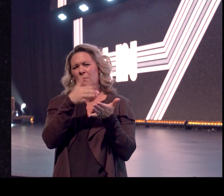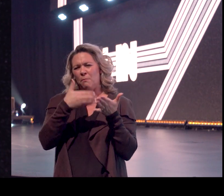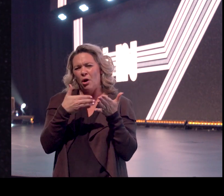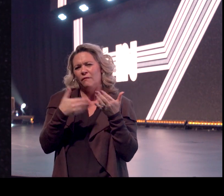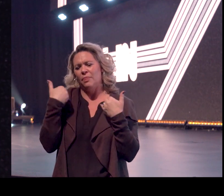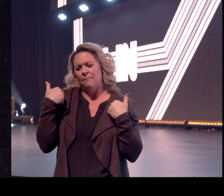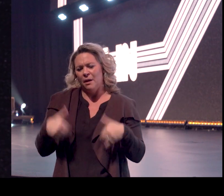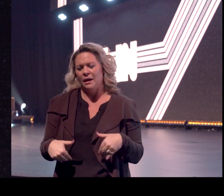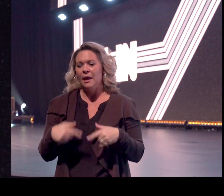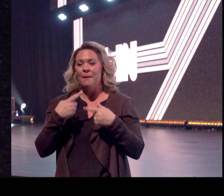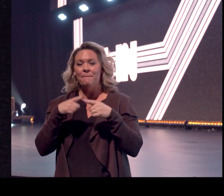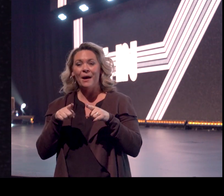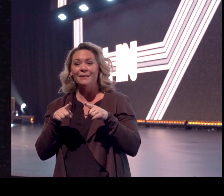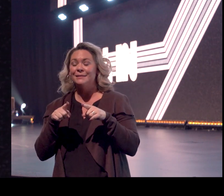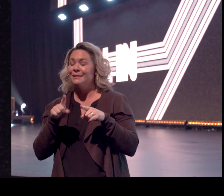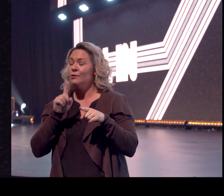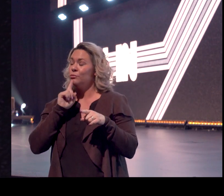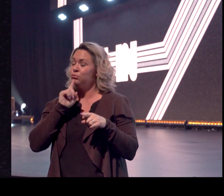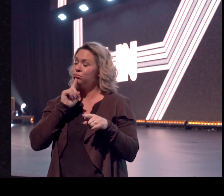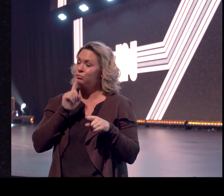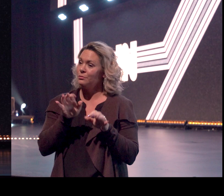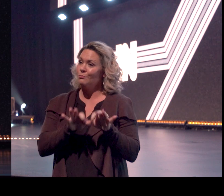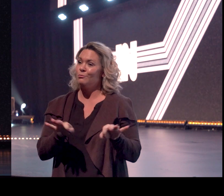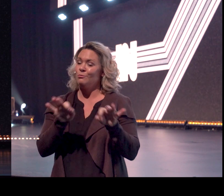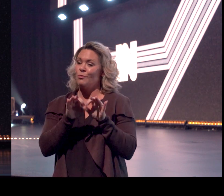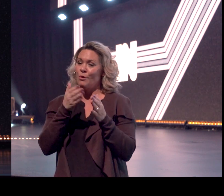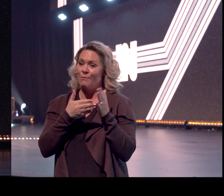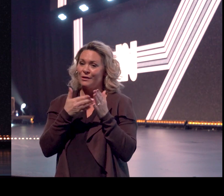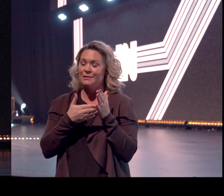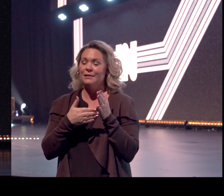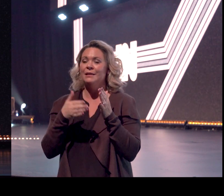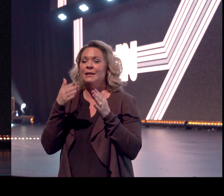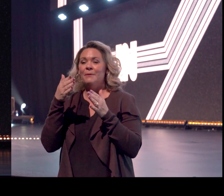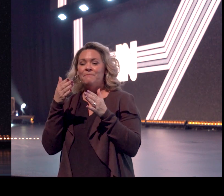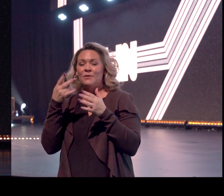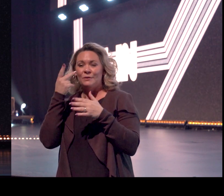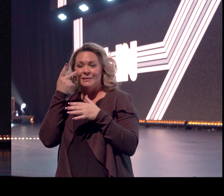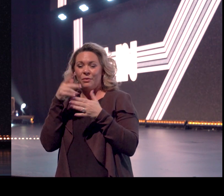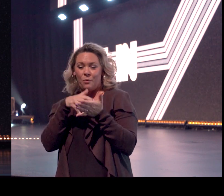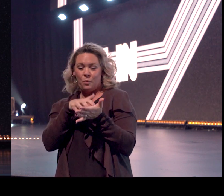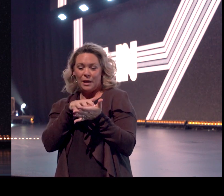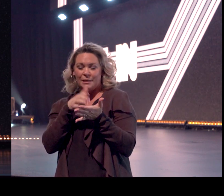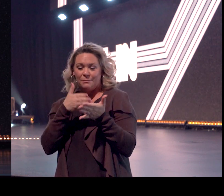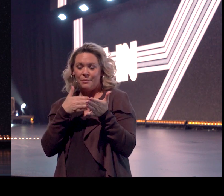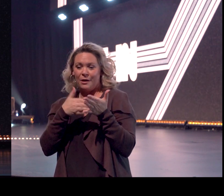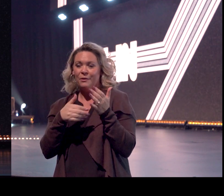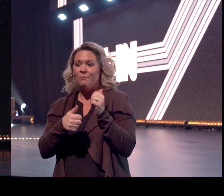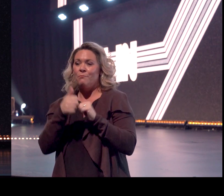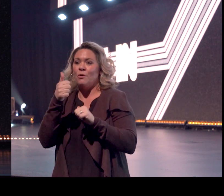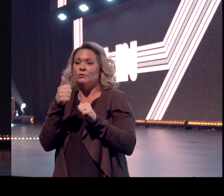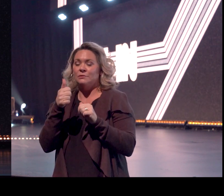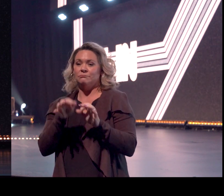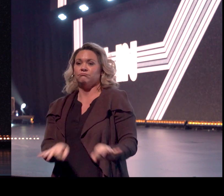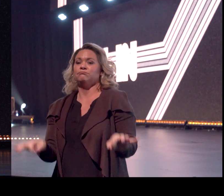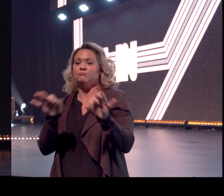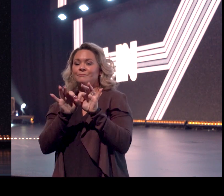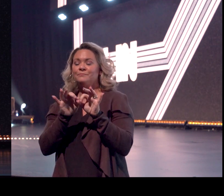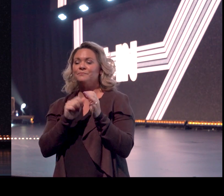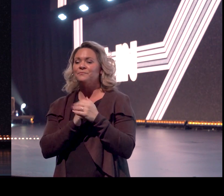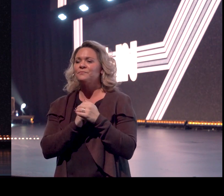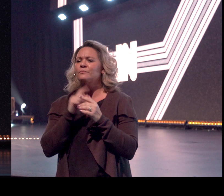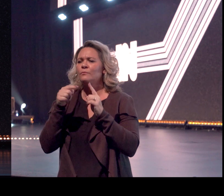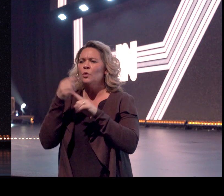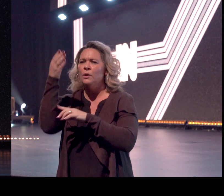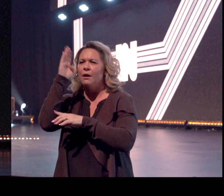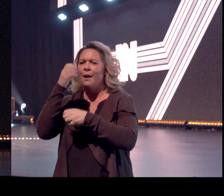parts of the body, those are actually the most indispensable. In other words, some parts of the body that seem weakest are actually the most